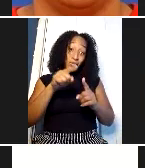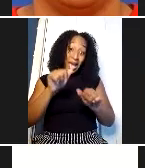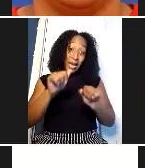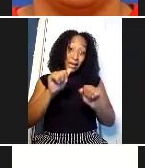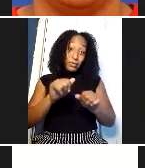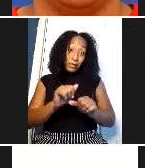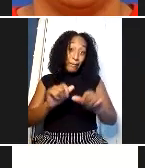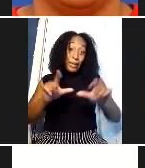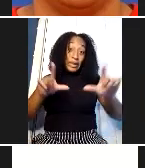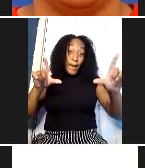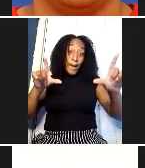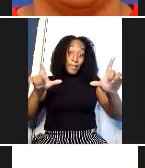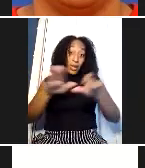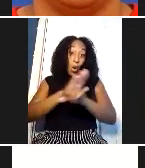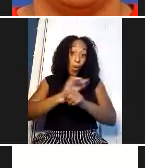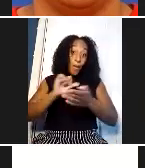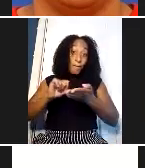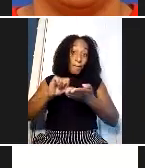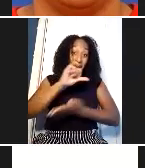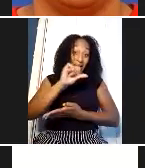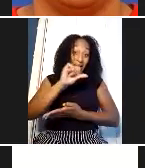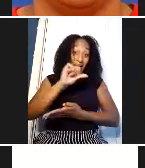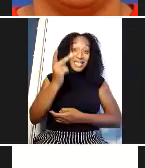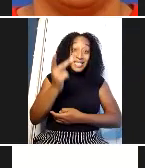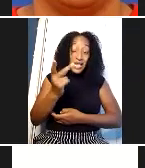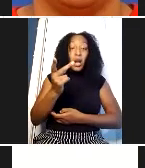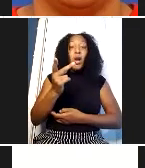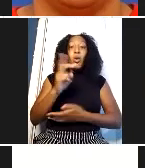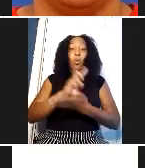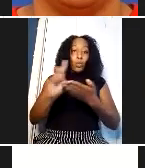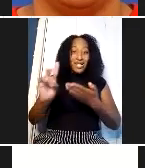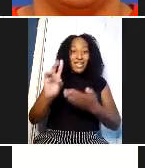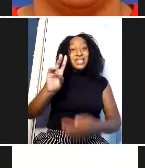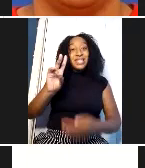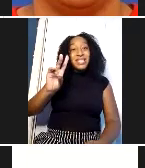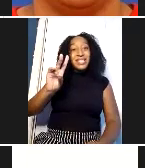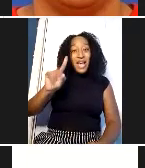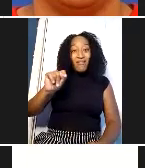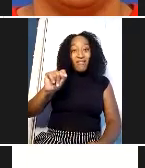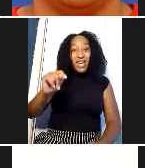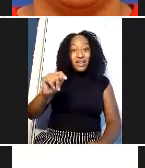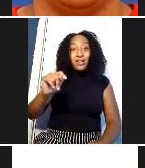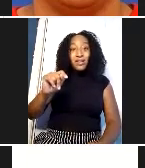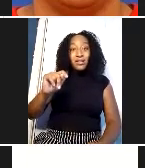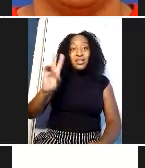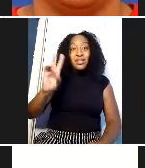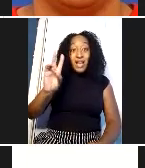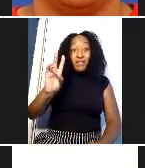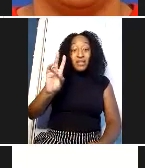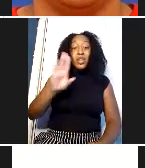7, you do have more than just a project due. Okay, thank you. Yes, ma'am.